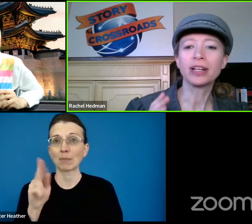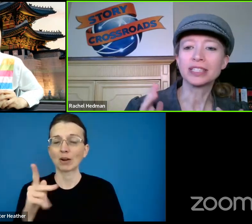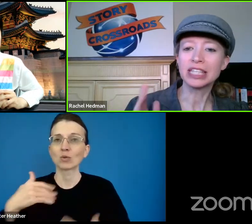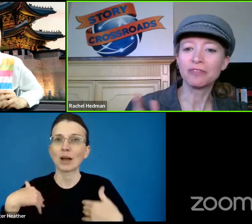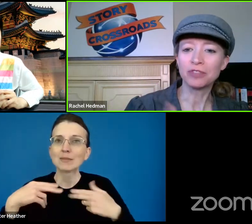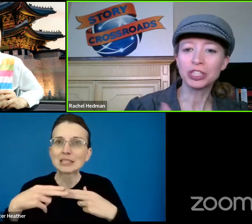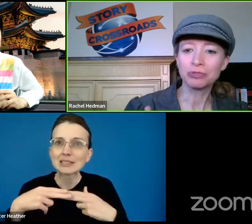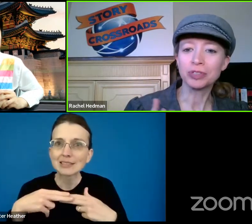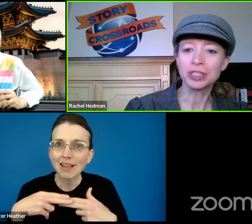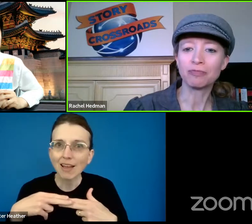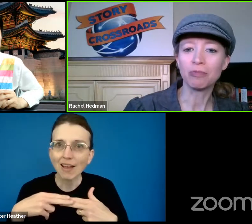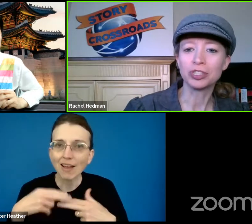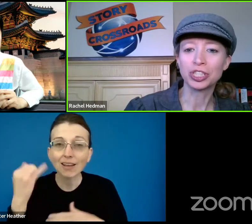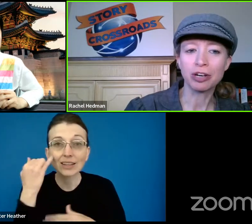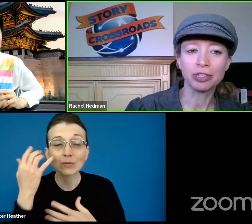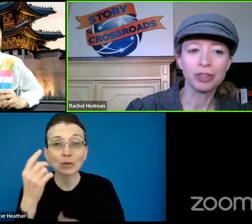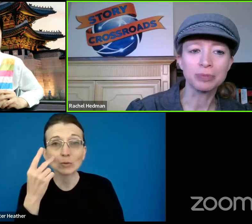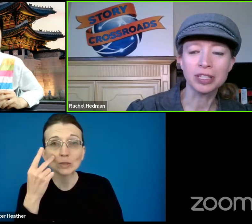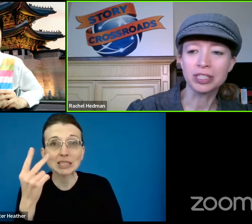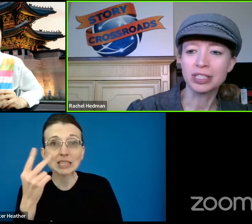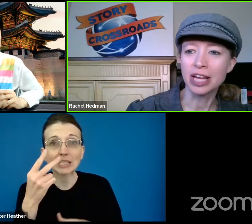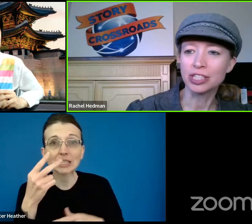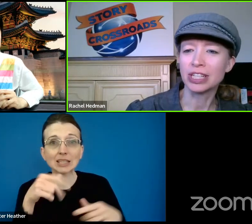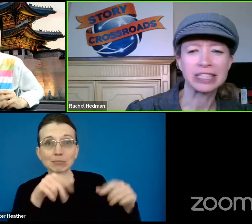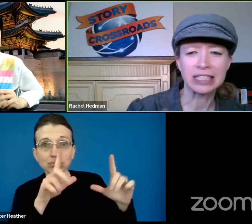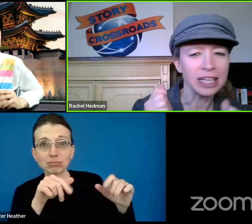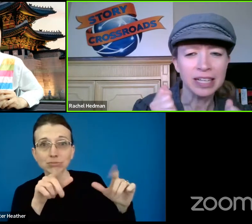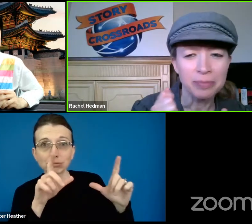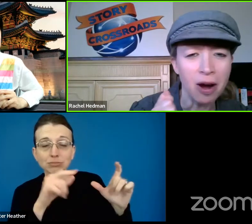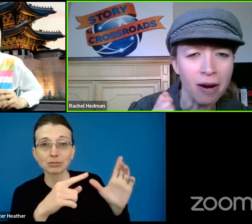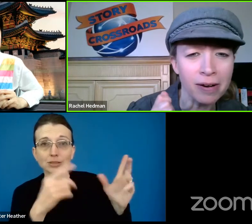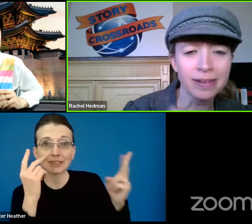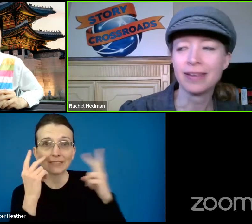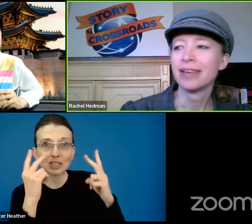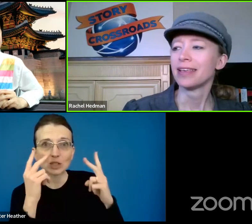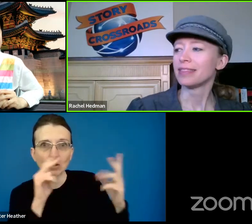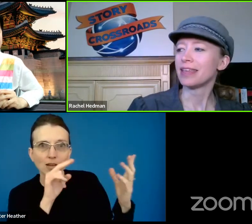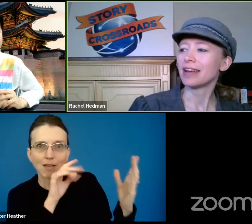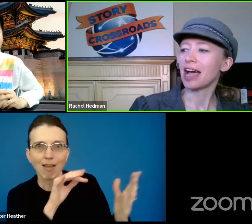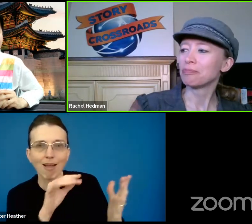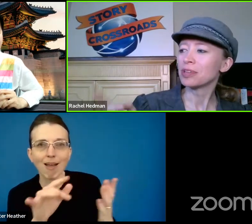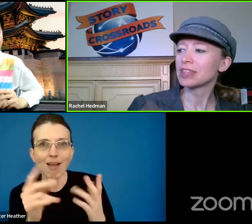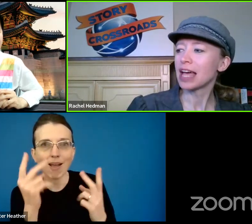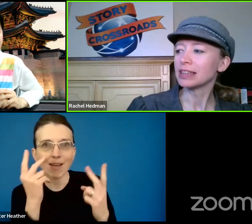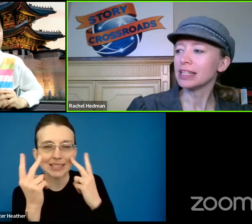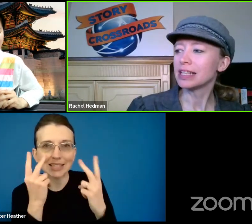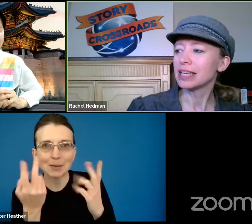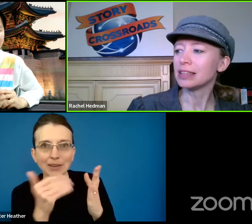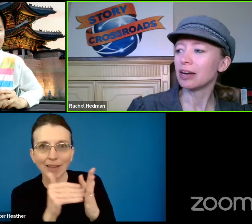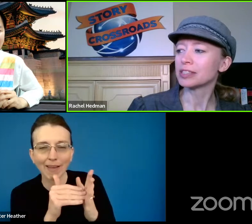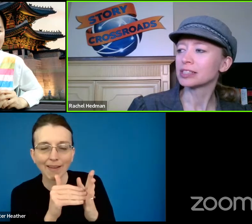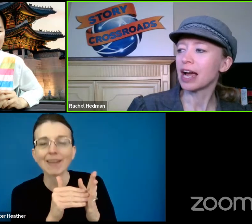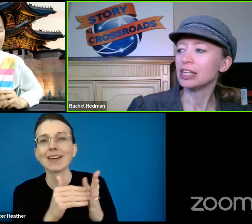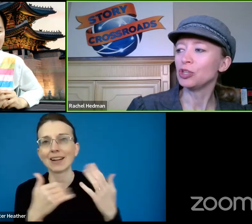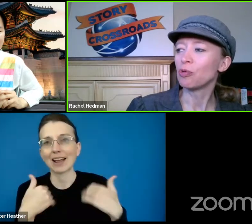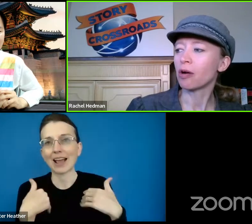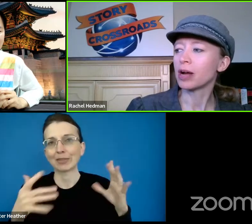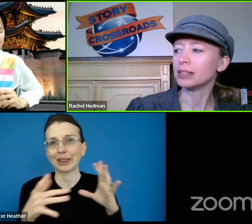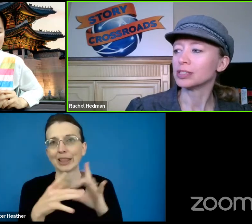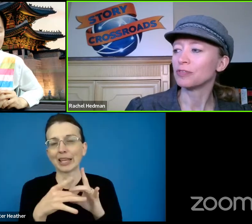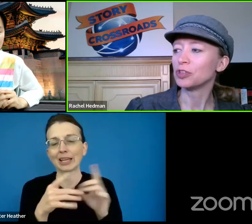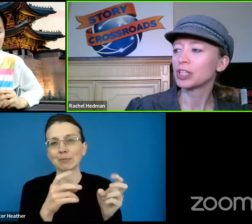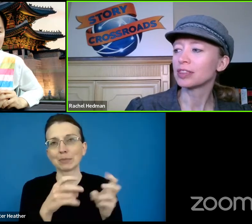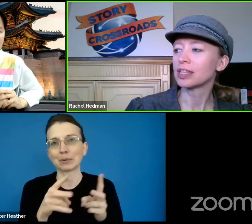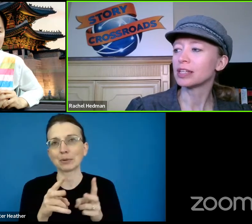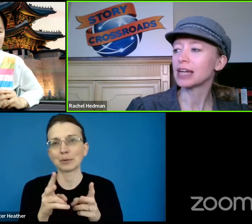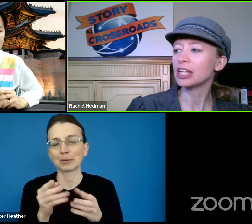So if you want to see the visuals of what was shared during this presentation and study them hard, then I put that link in there as a tiny